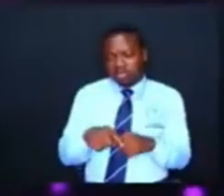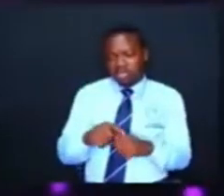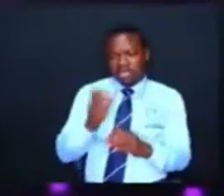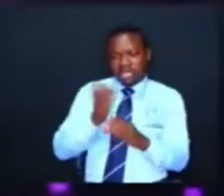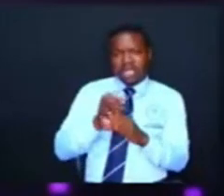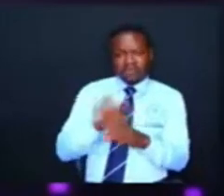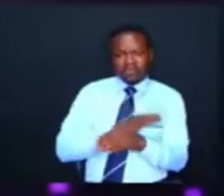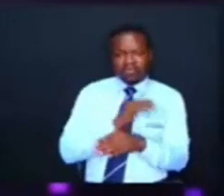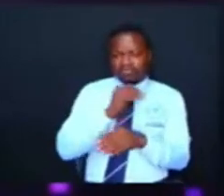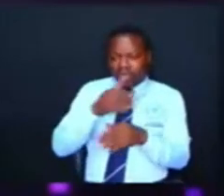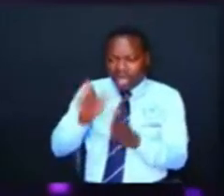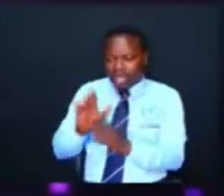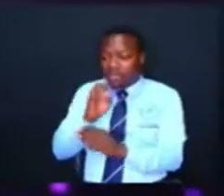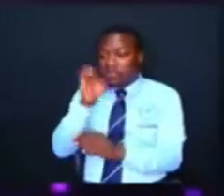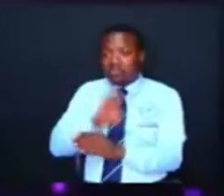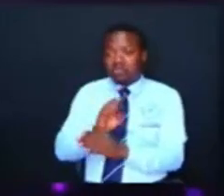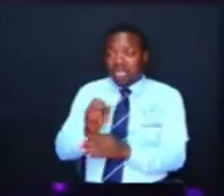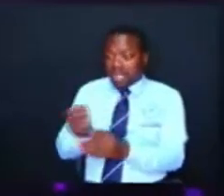exploit it. Now,